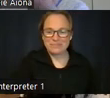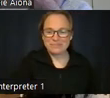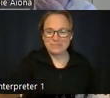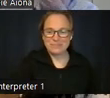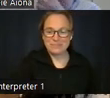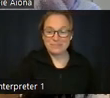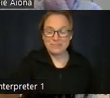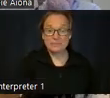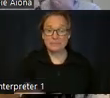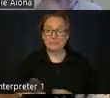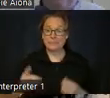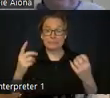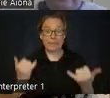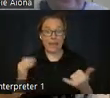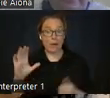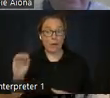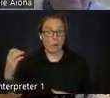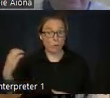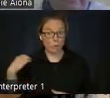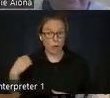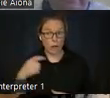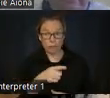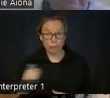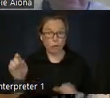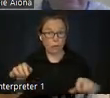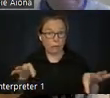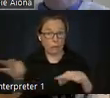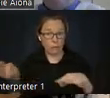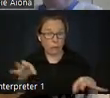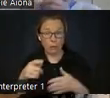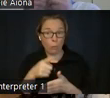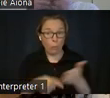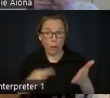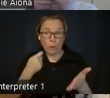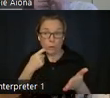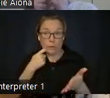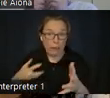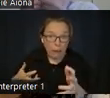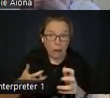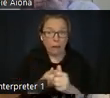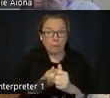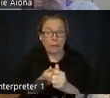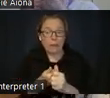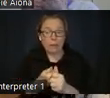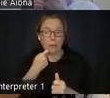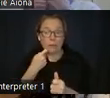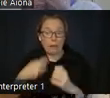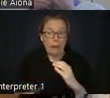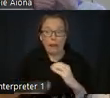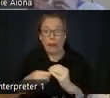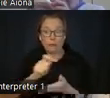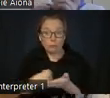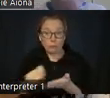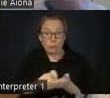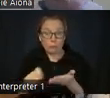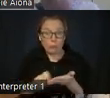So this is a time for co-chairs to explain the updates to the draft. We usually, we actually discuss the text in the